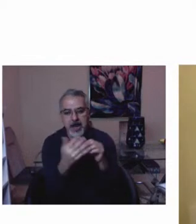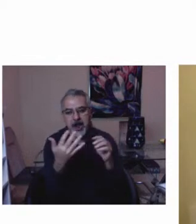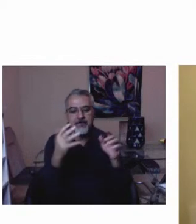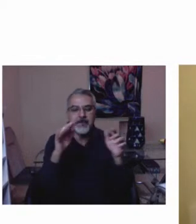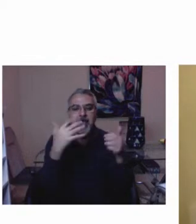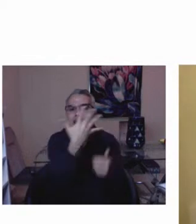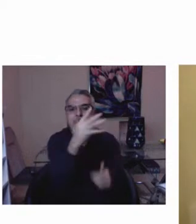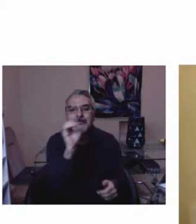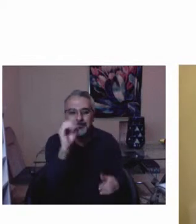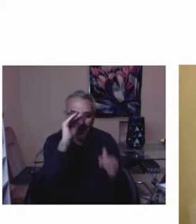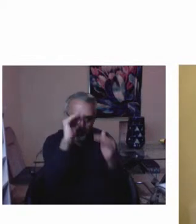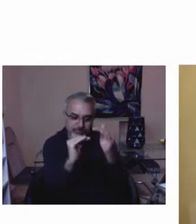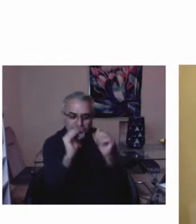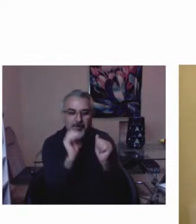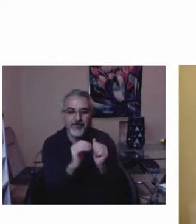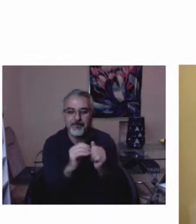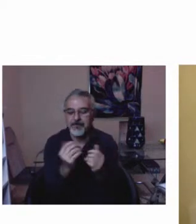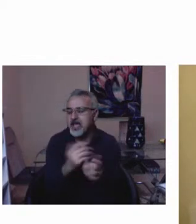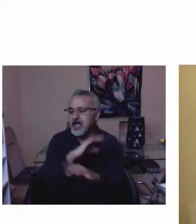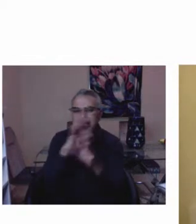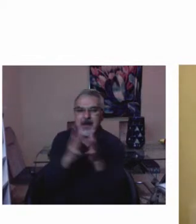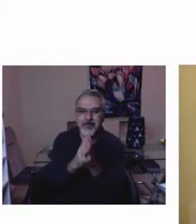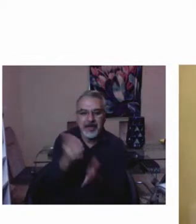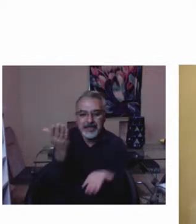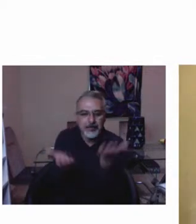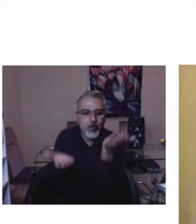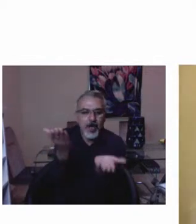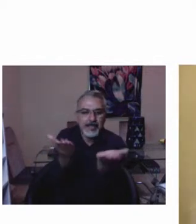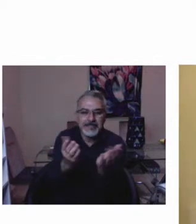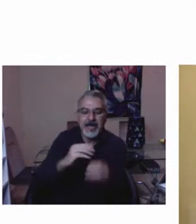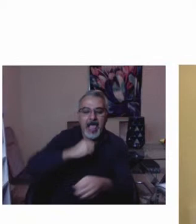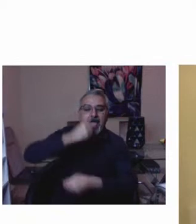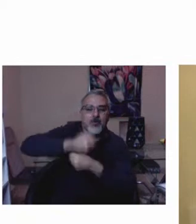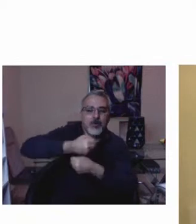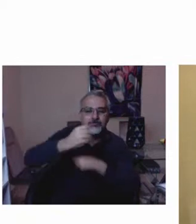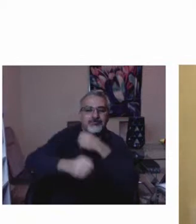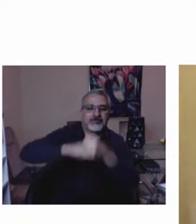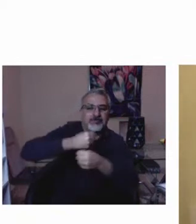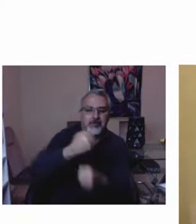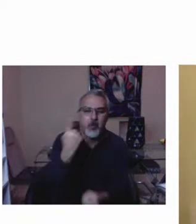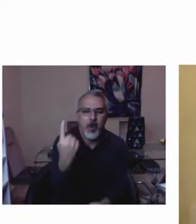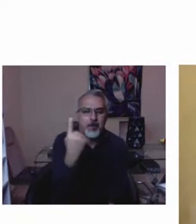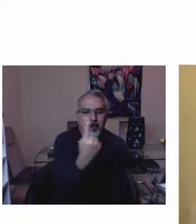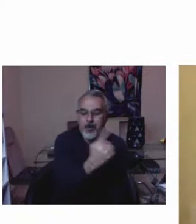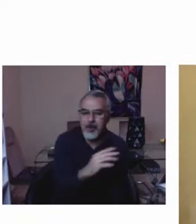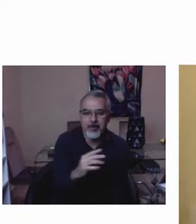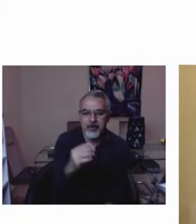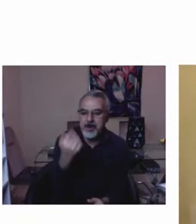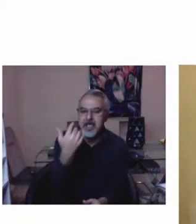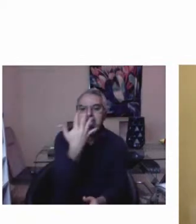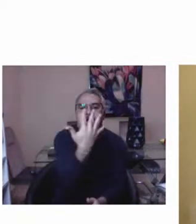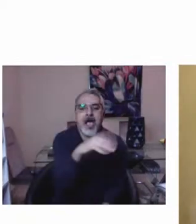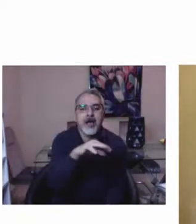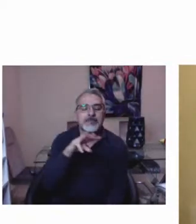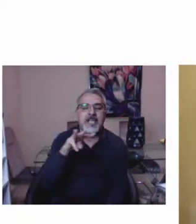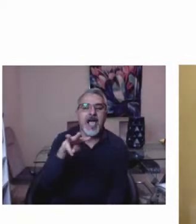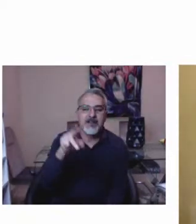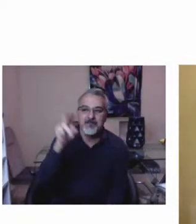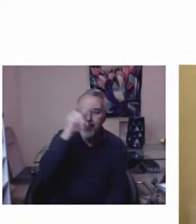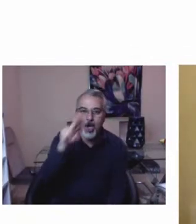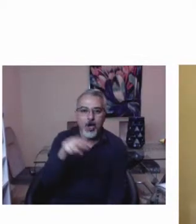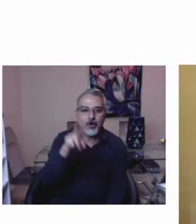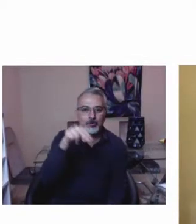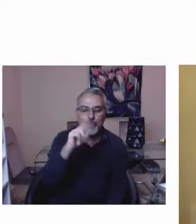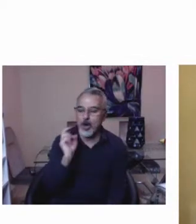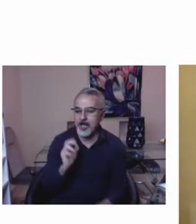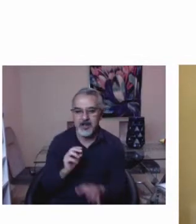them work with volunteer staff only. That also includes my own organization, Peace Mentors in Iran. Now, this brings